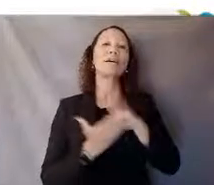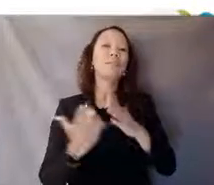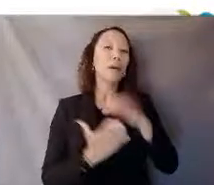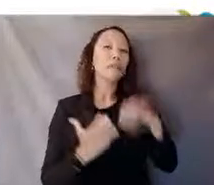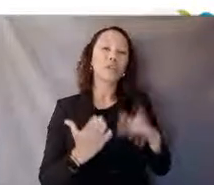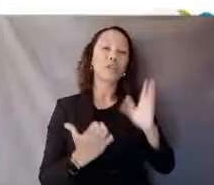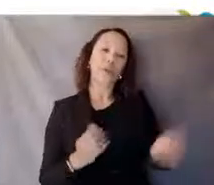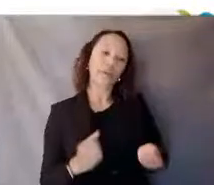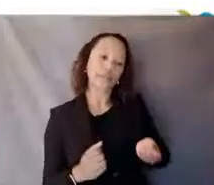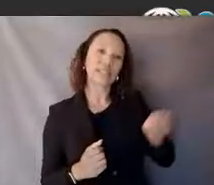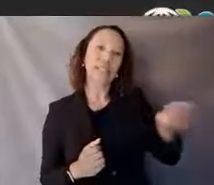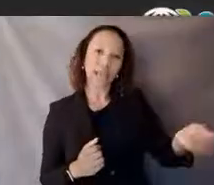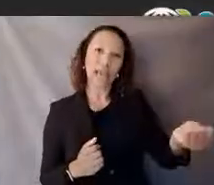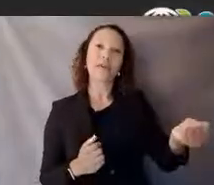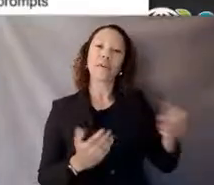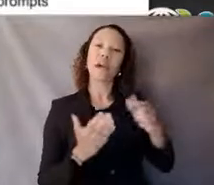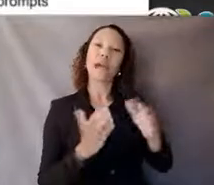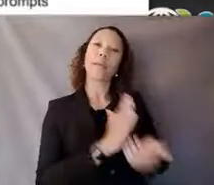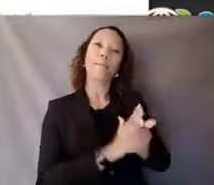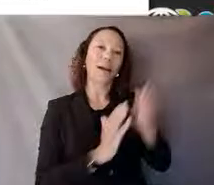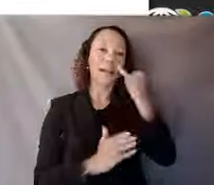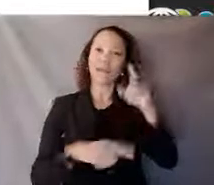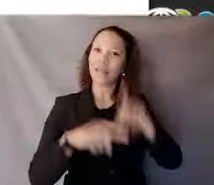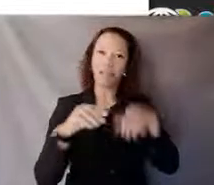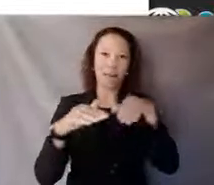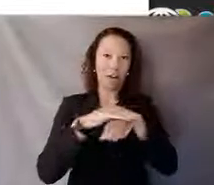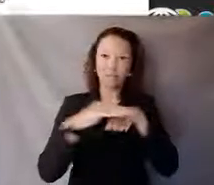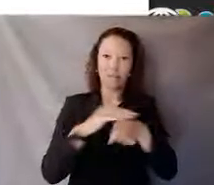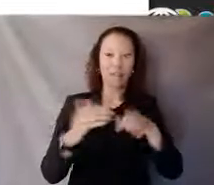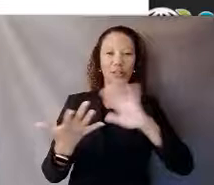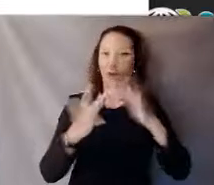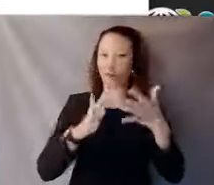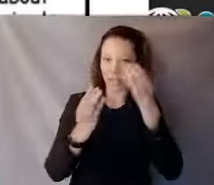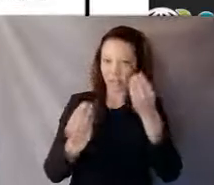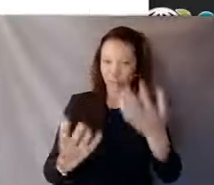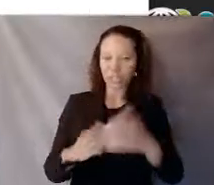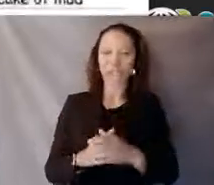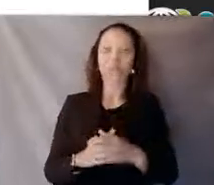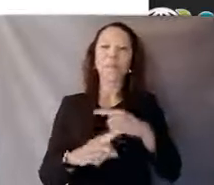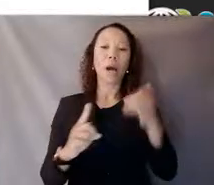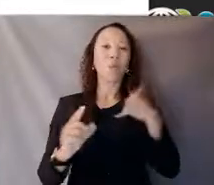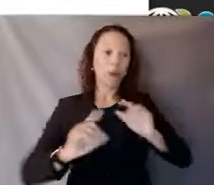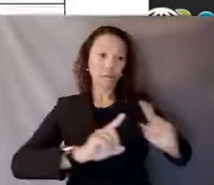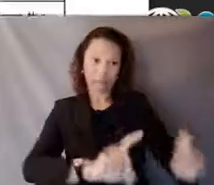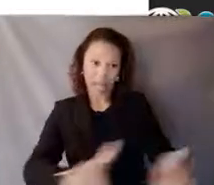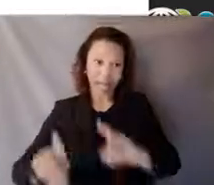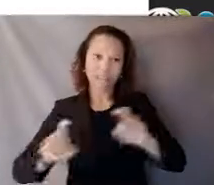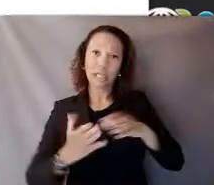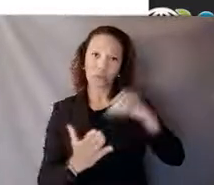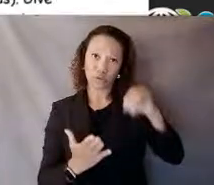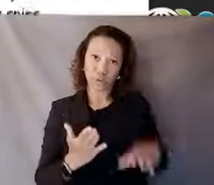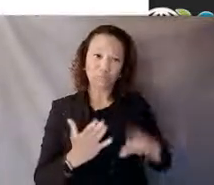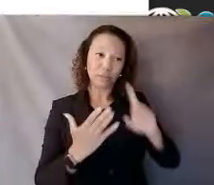packet if they can't access some of the online materials. But we're checking in with students. I know for elementary, we're checking in with